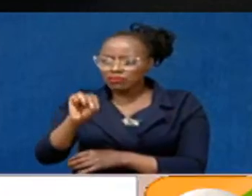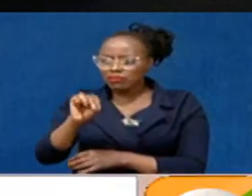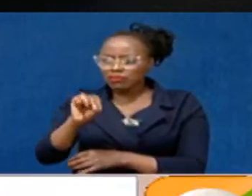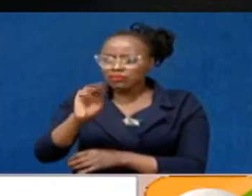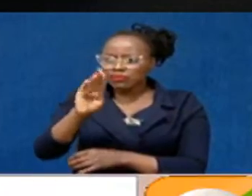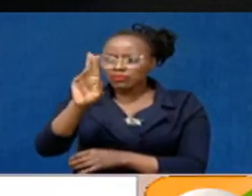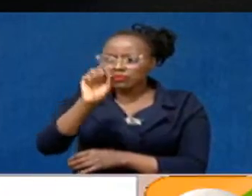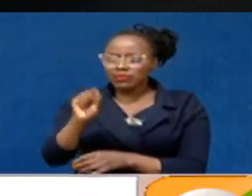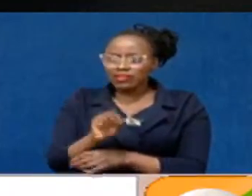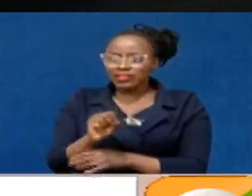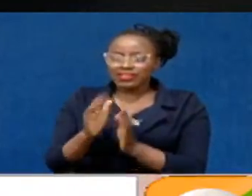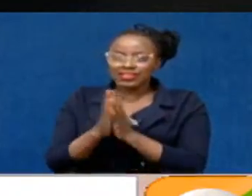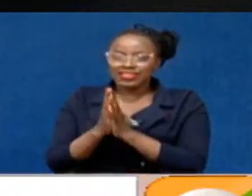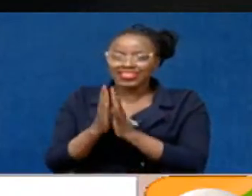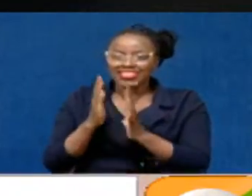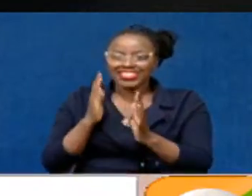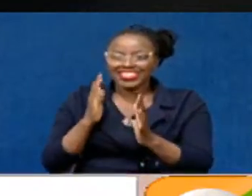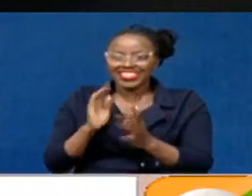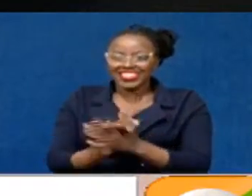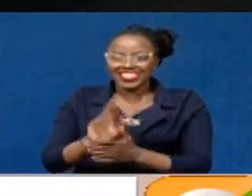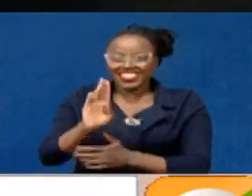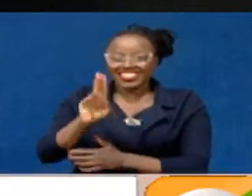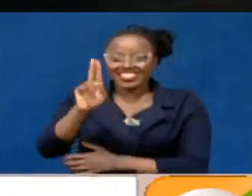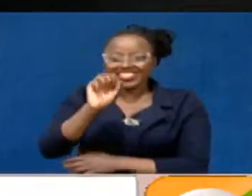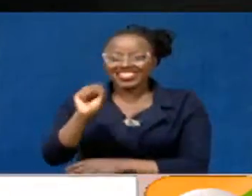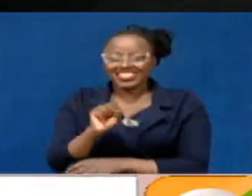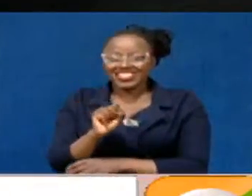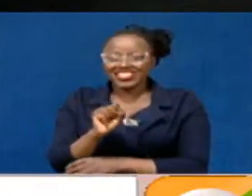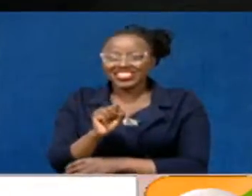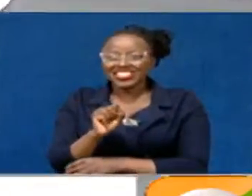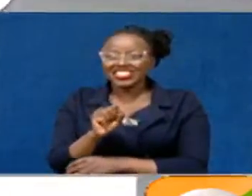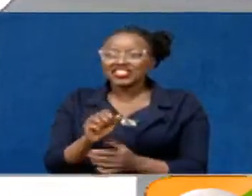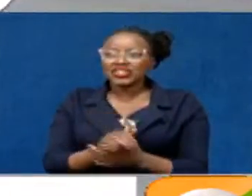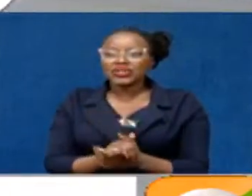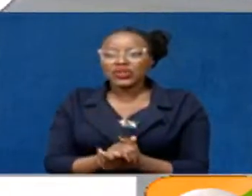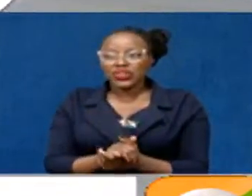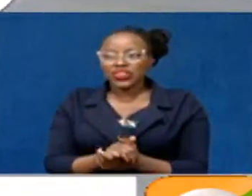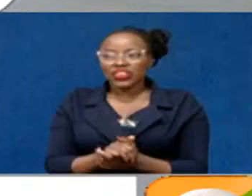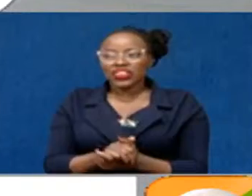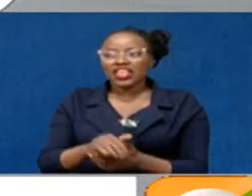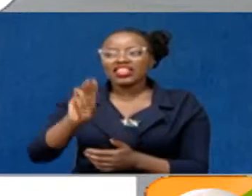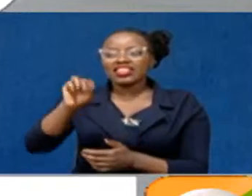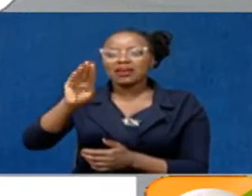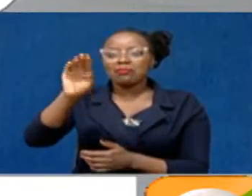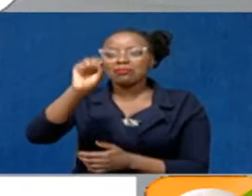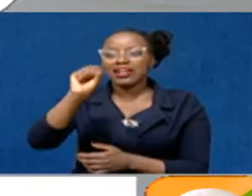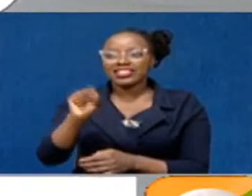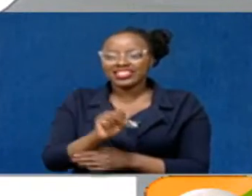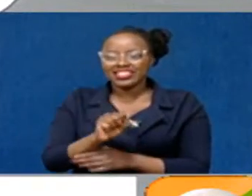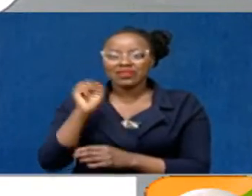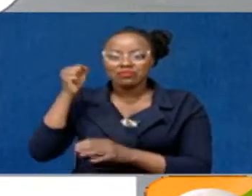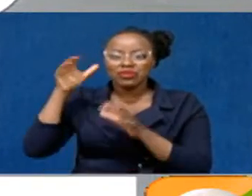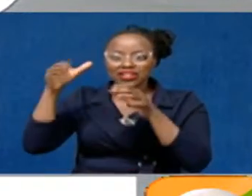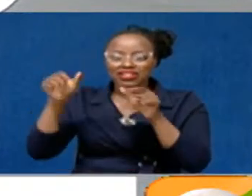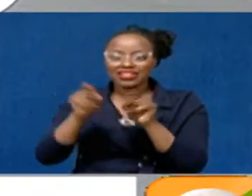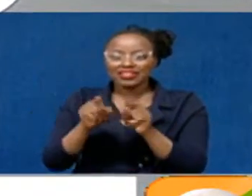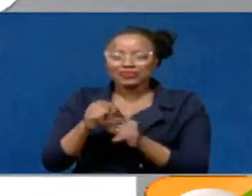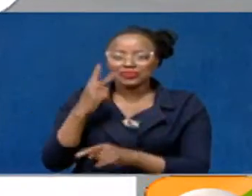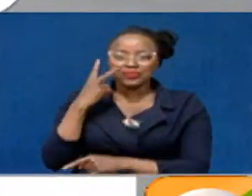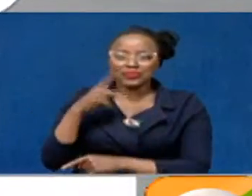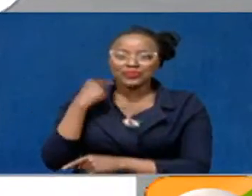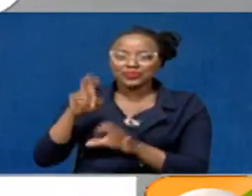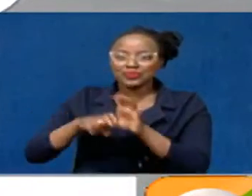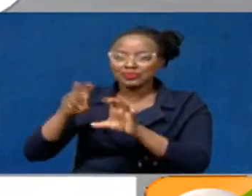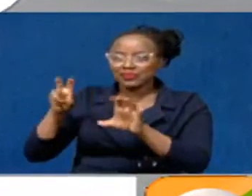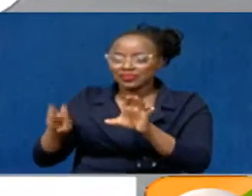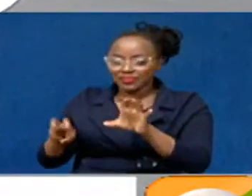it's pronounced as bus. It's colloquially known as the Mbas Party. I mean, take a look at other people who've